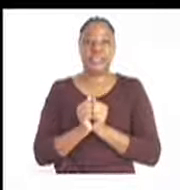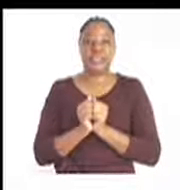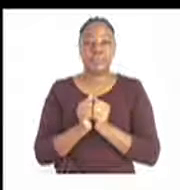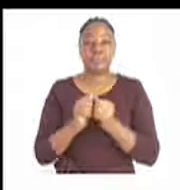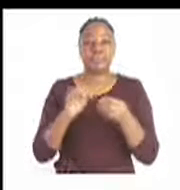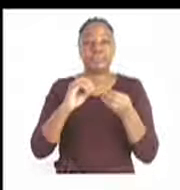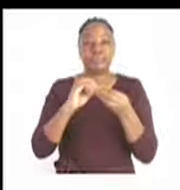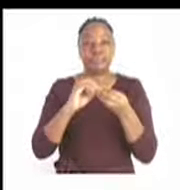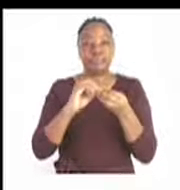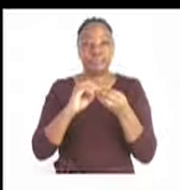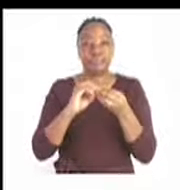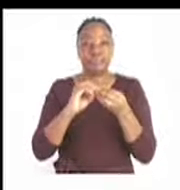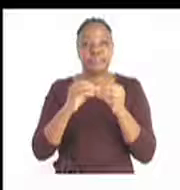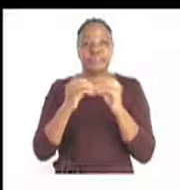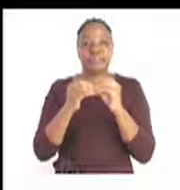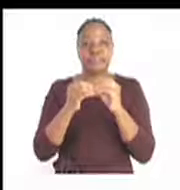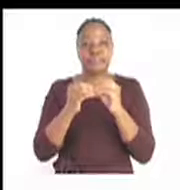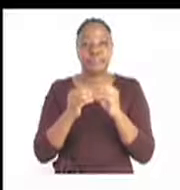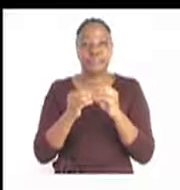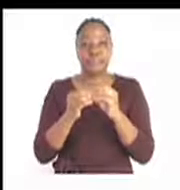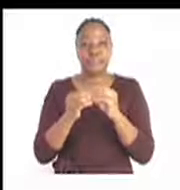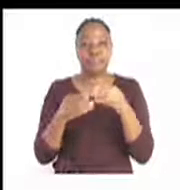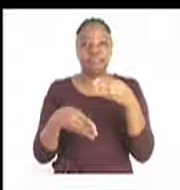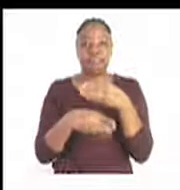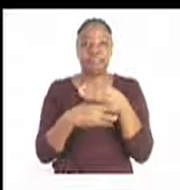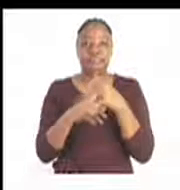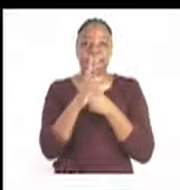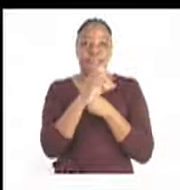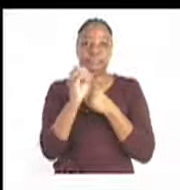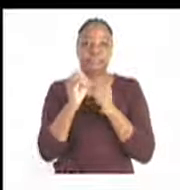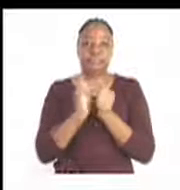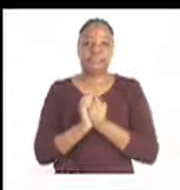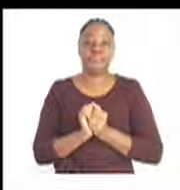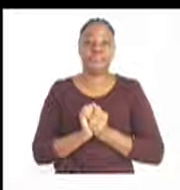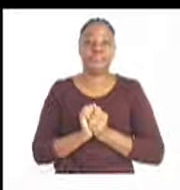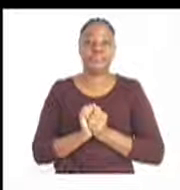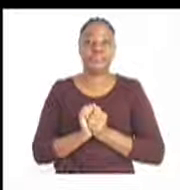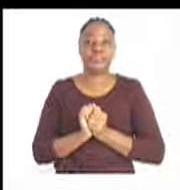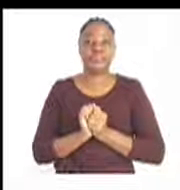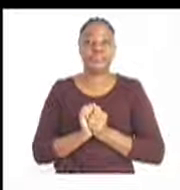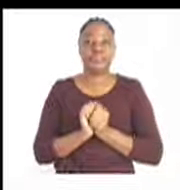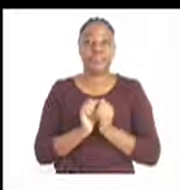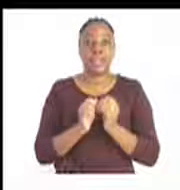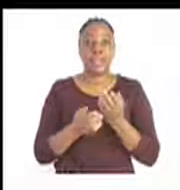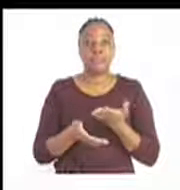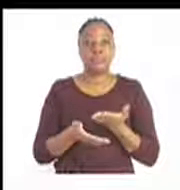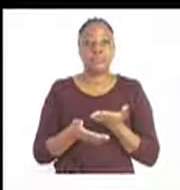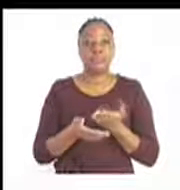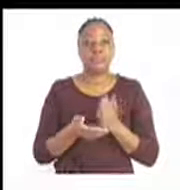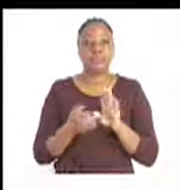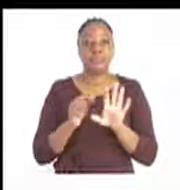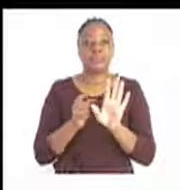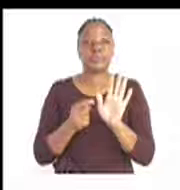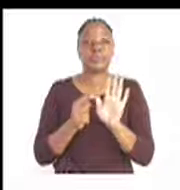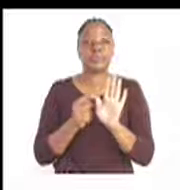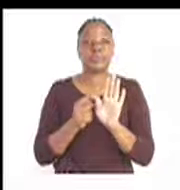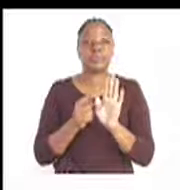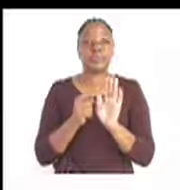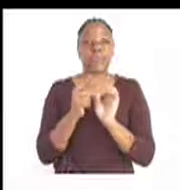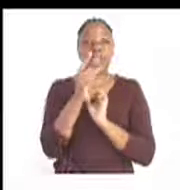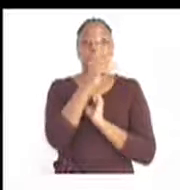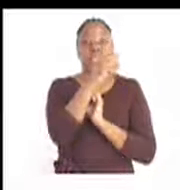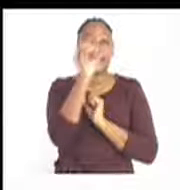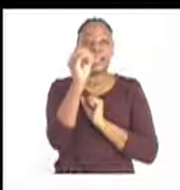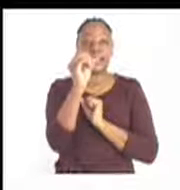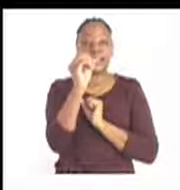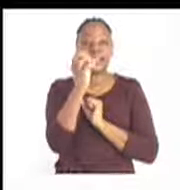F, but before we do that, let's take a look at the example that we have been given. It says 10 on top, then 3 on one